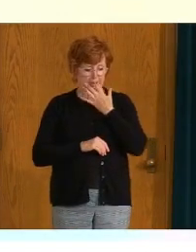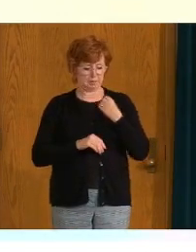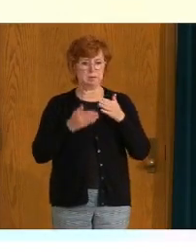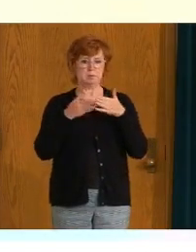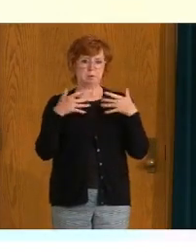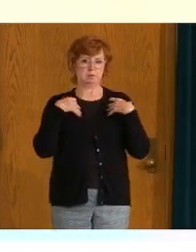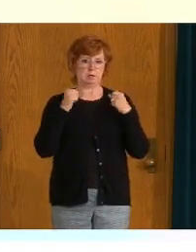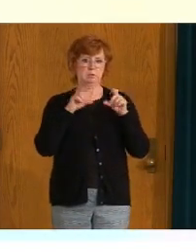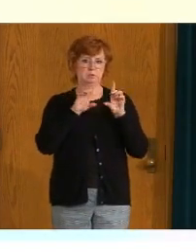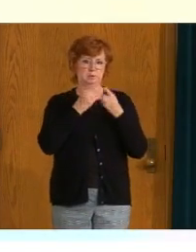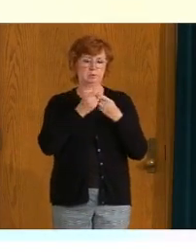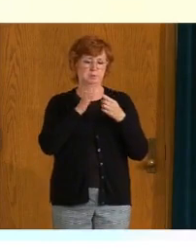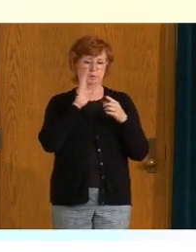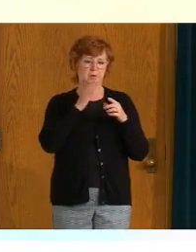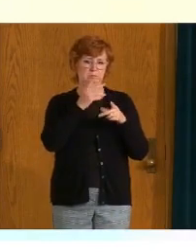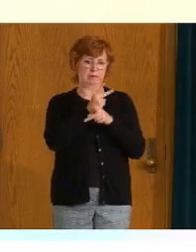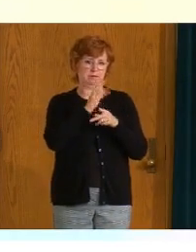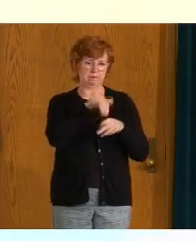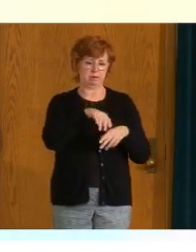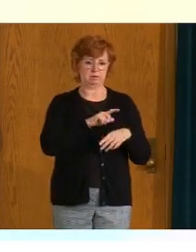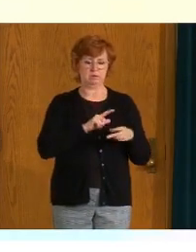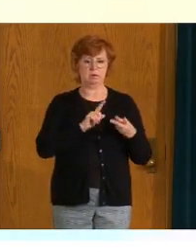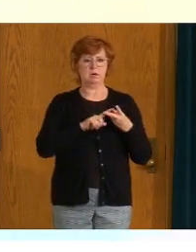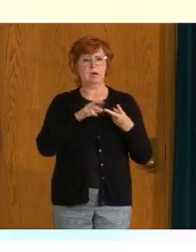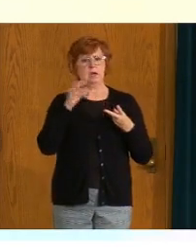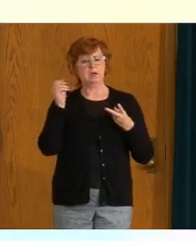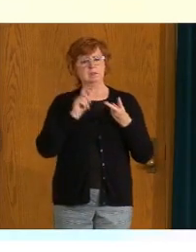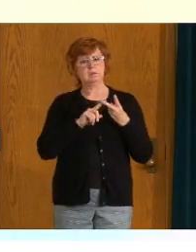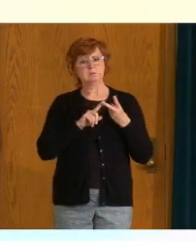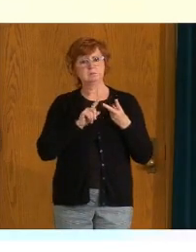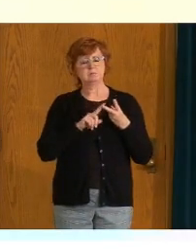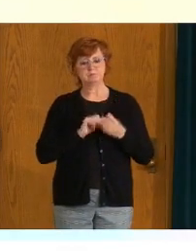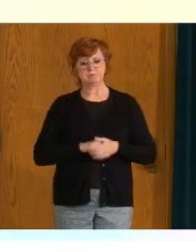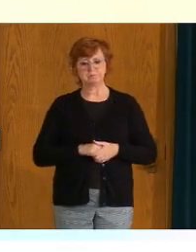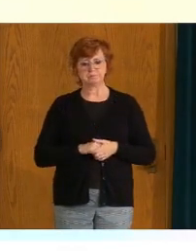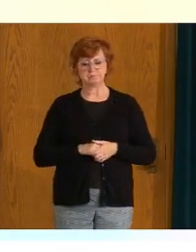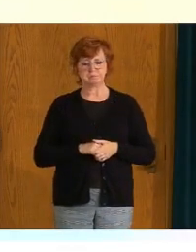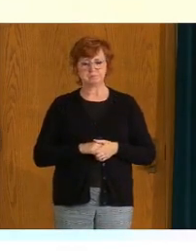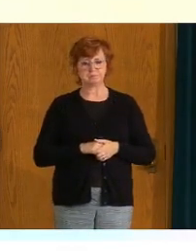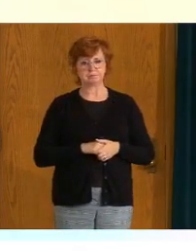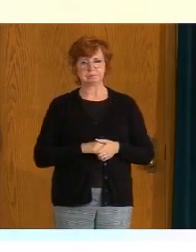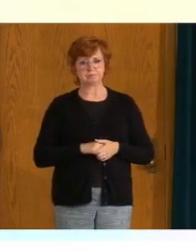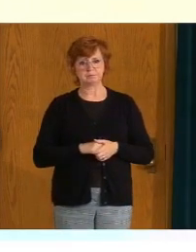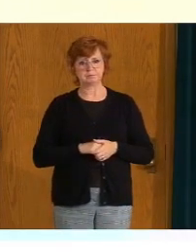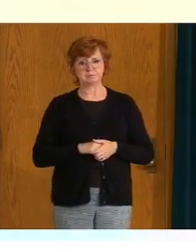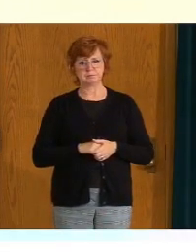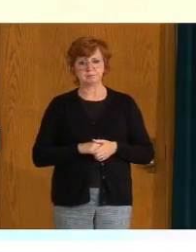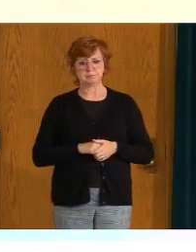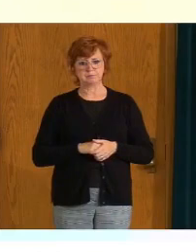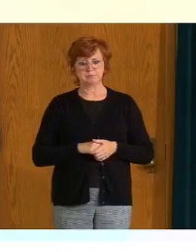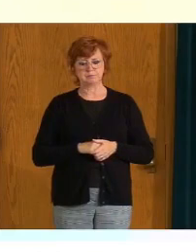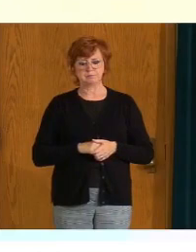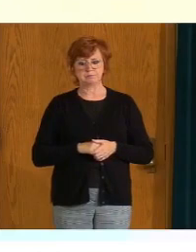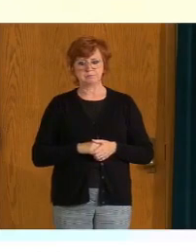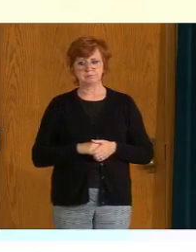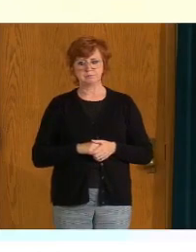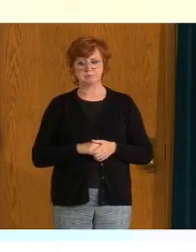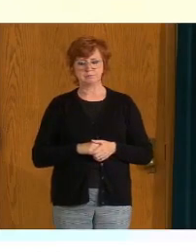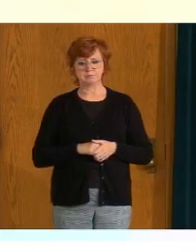But obviously, throughout the pandemic, it's been up to all of us to do the right